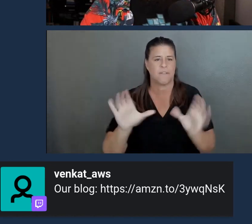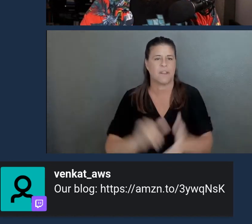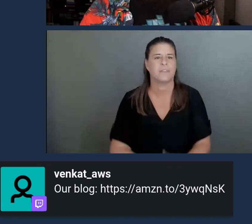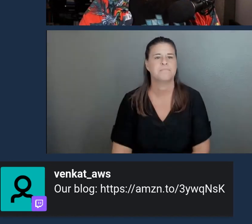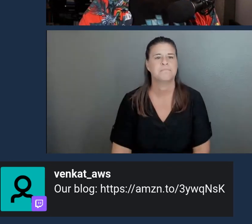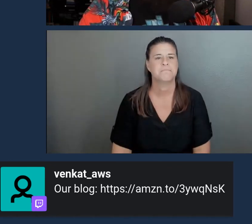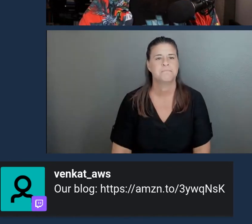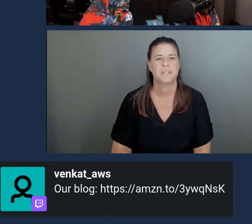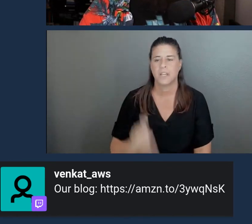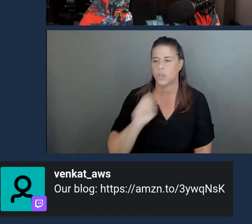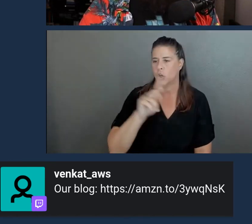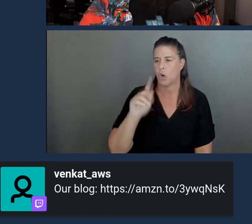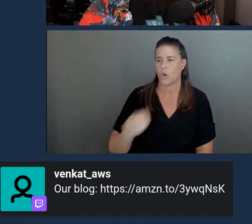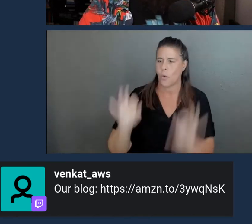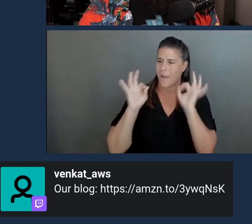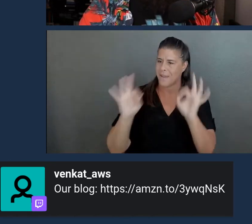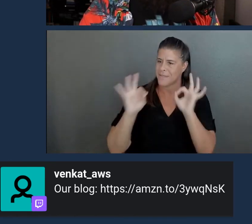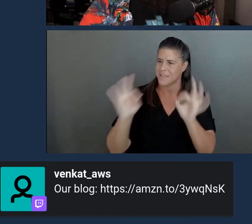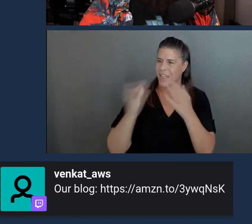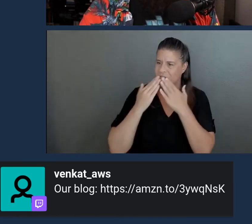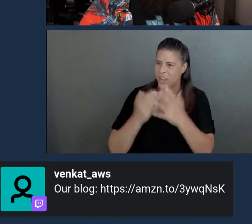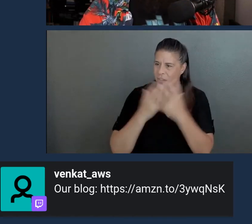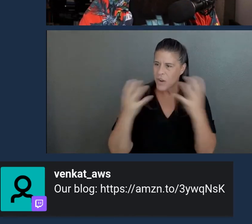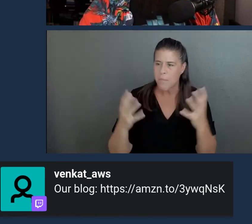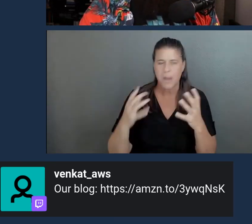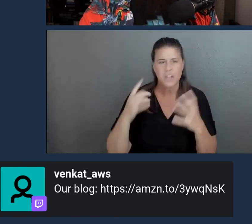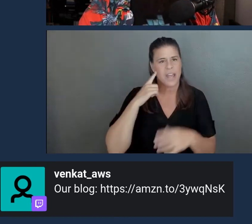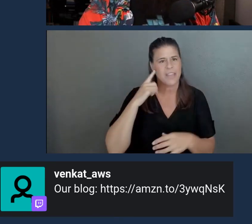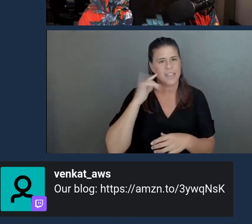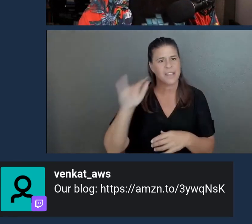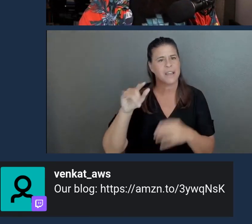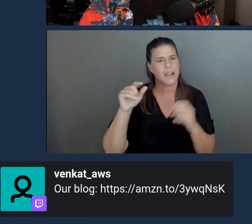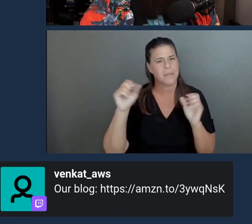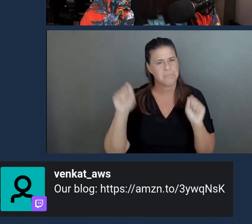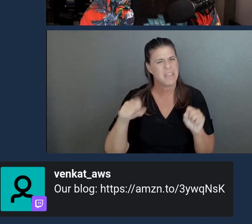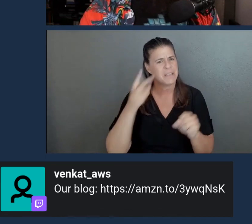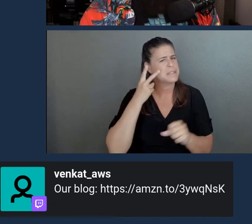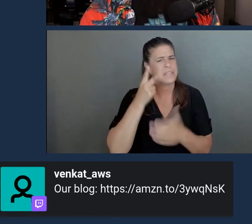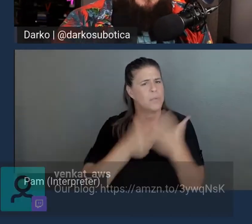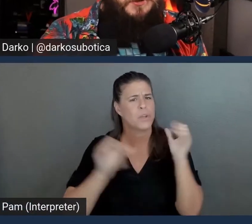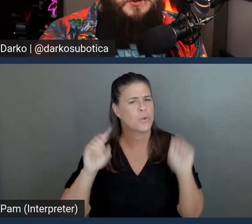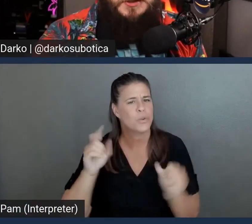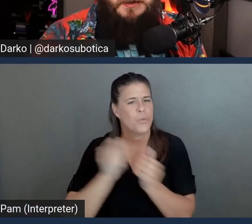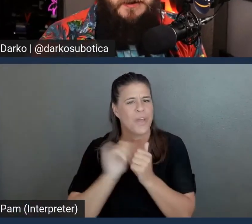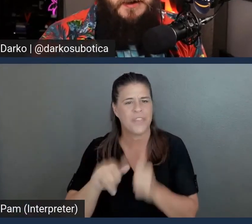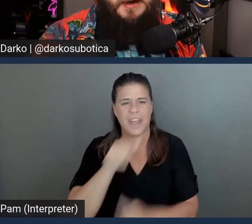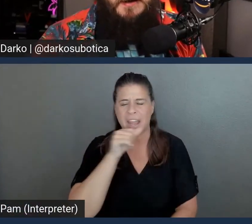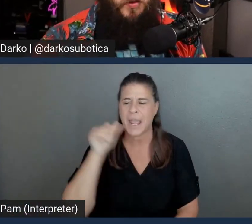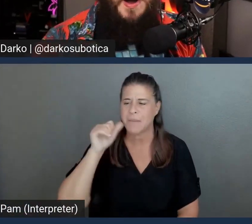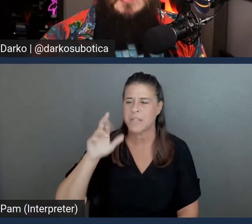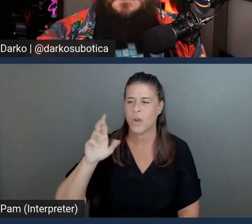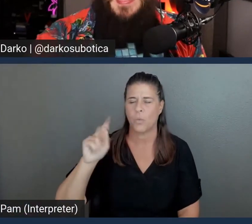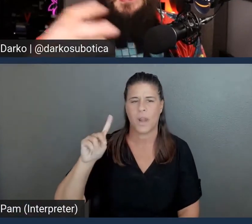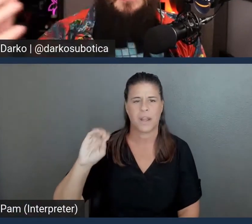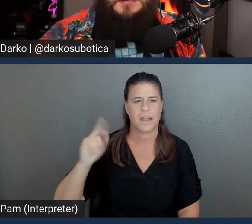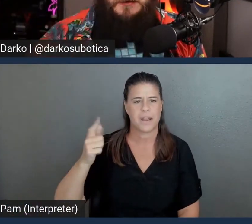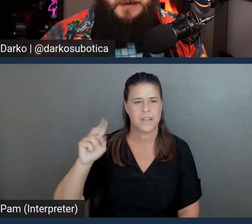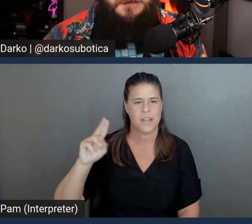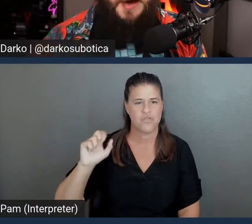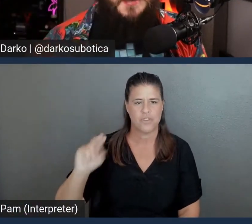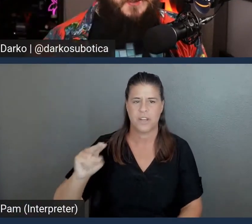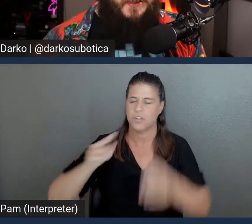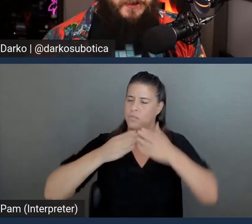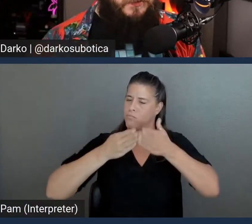Yeah, excellent. Thank you very much. I think, check it out. See what you can do with it, right? Amazon Rekognition is just a wide palette